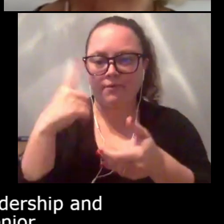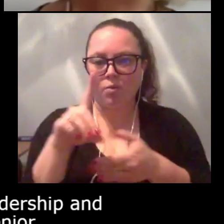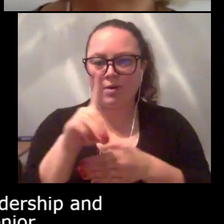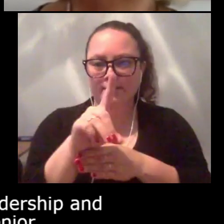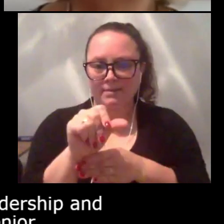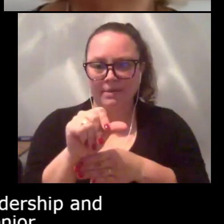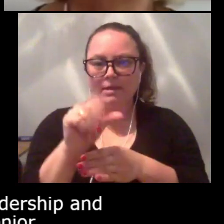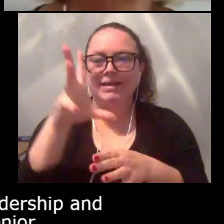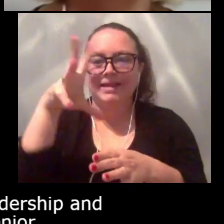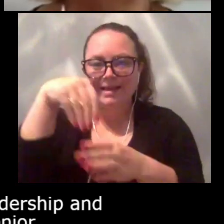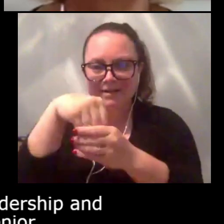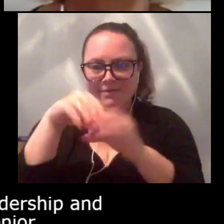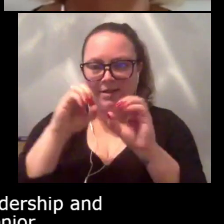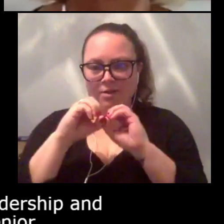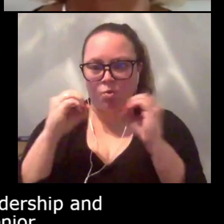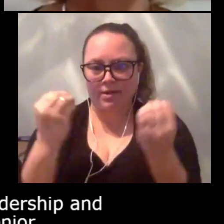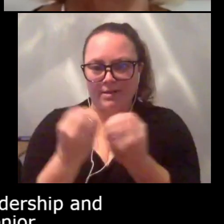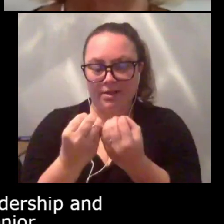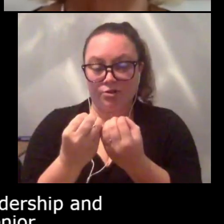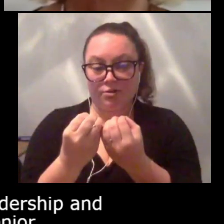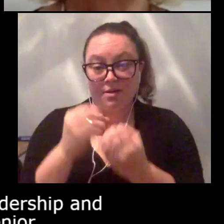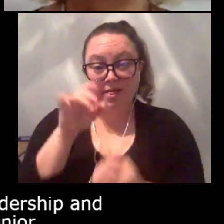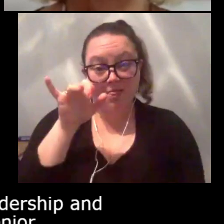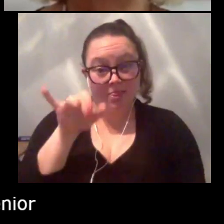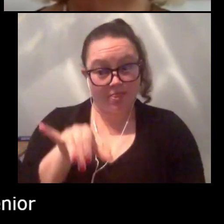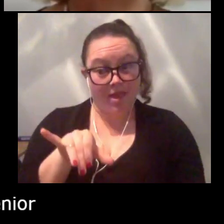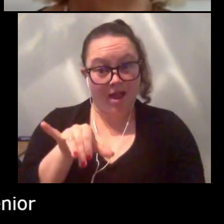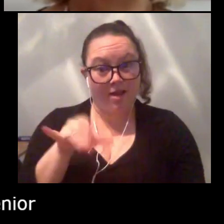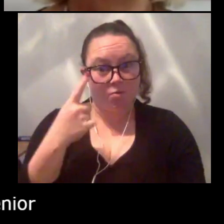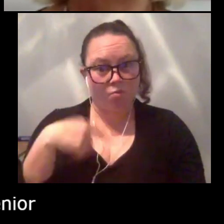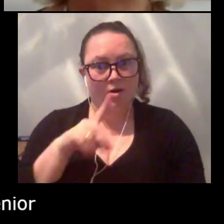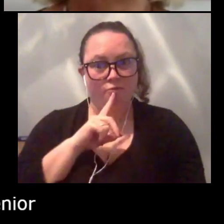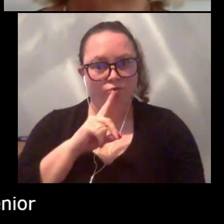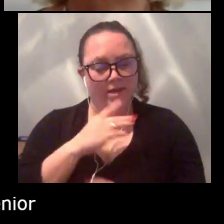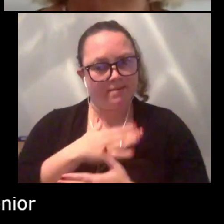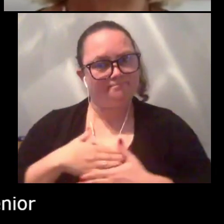is where we are very pleased that Andrew Sullivan